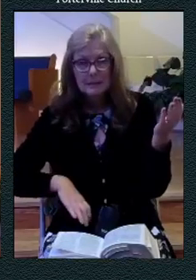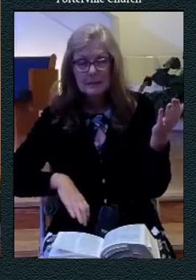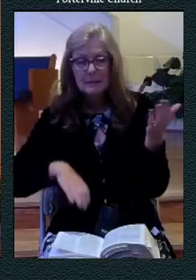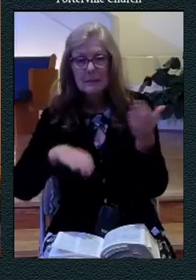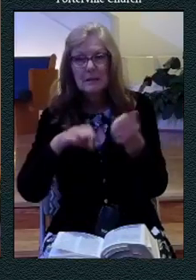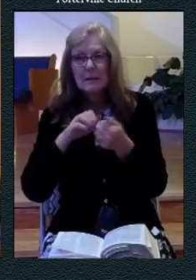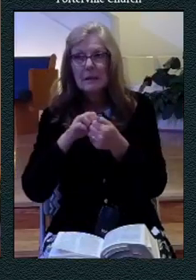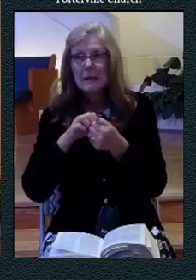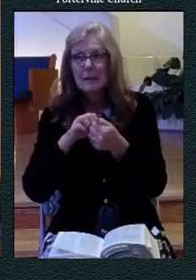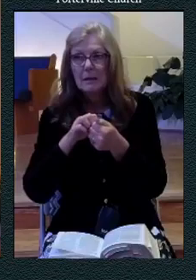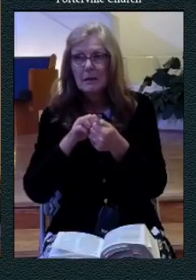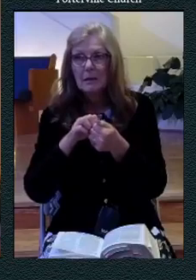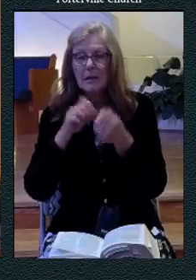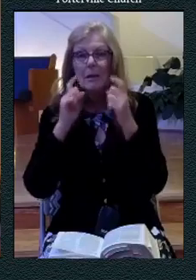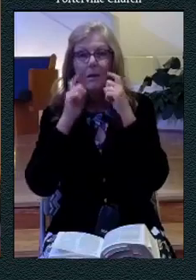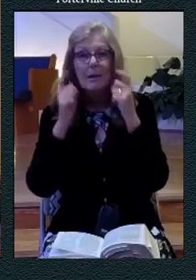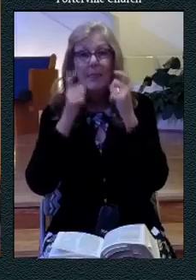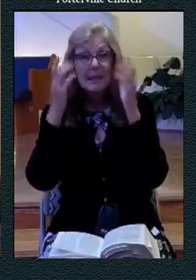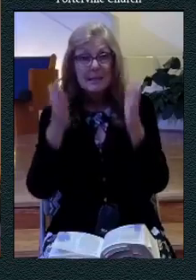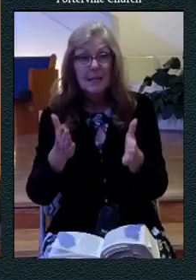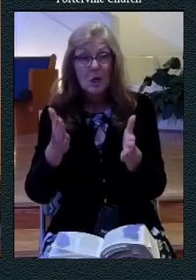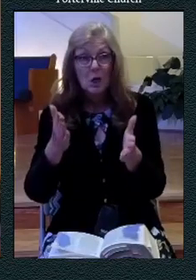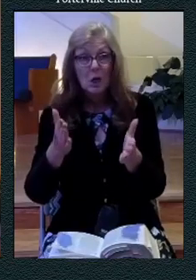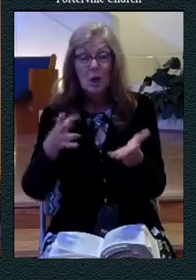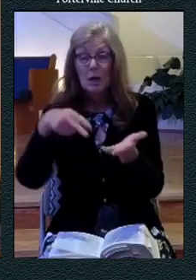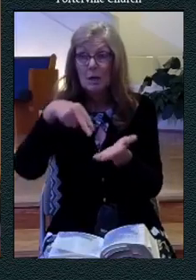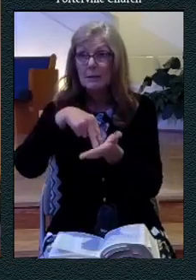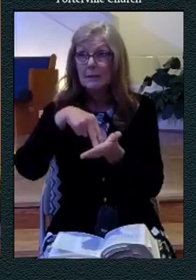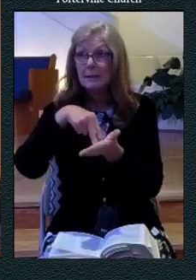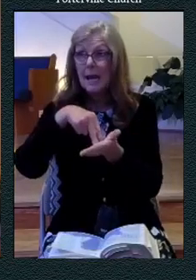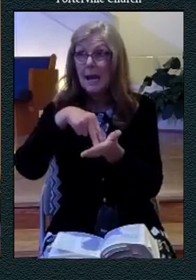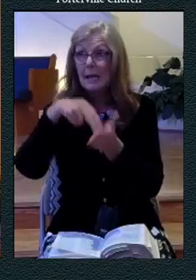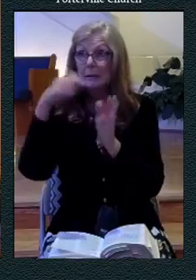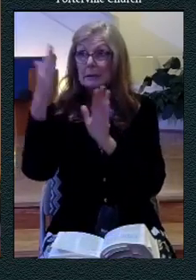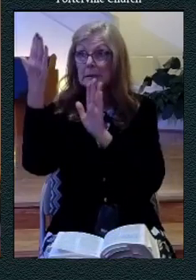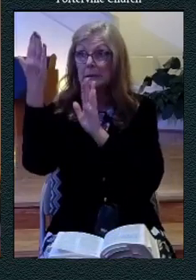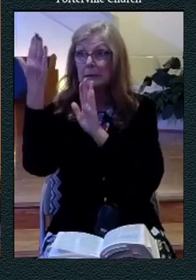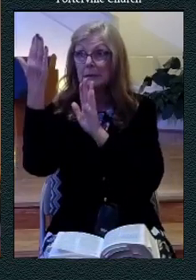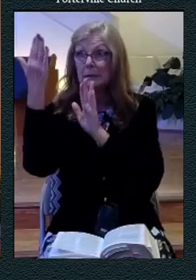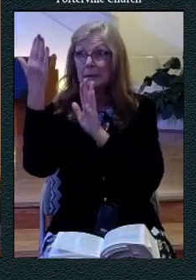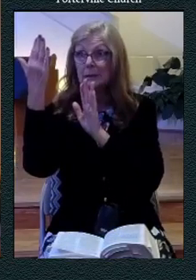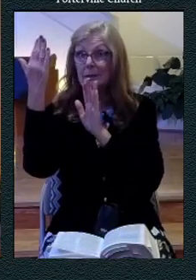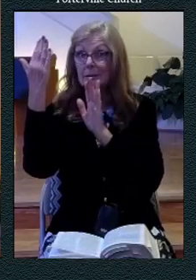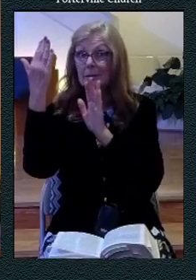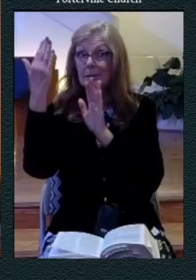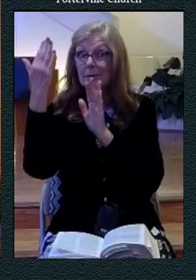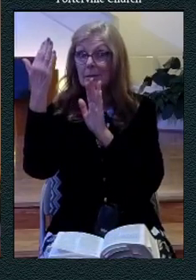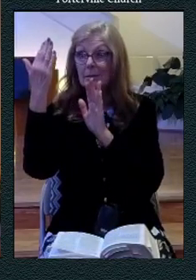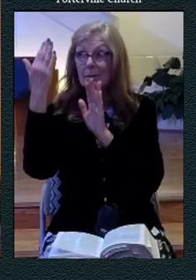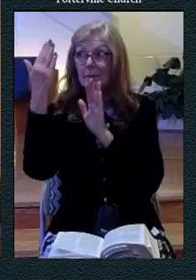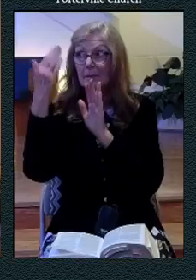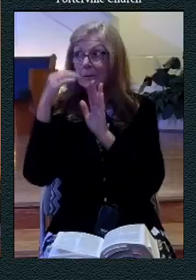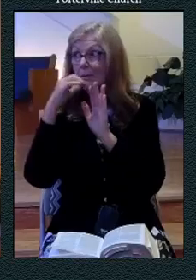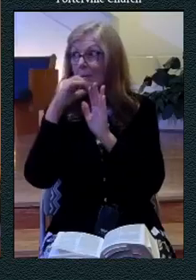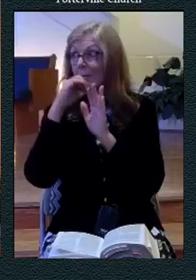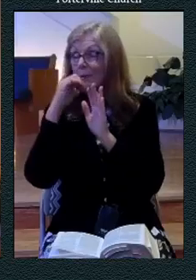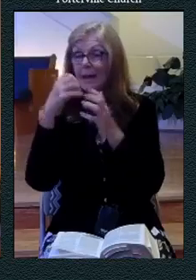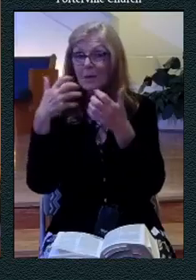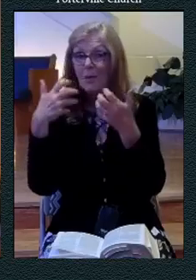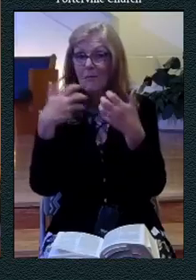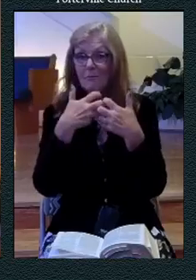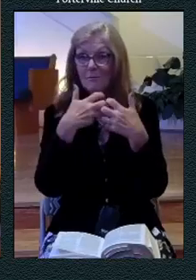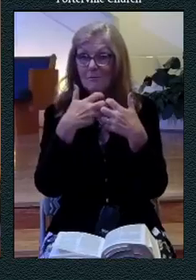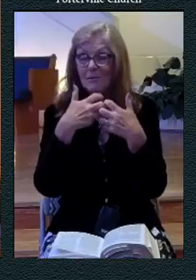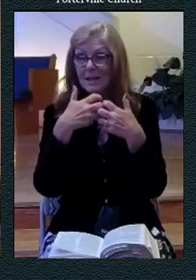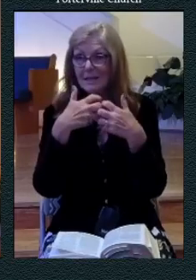In Christ, the sinner stands. It's amazing how these words, you say they don't fit together, but they do